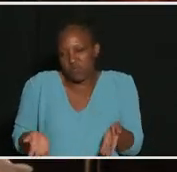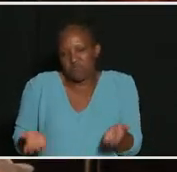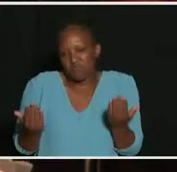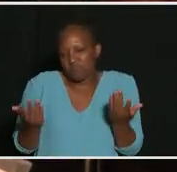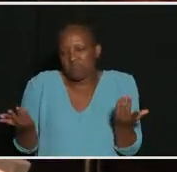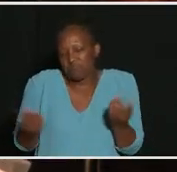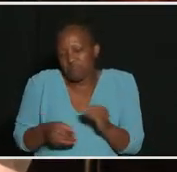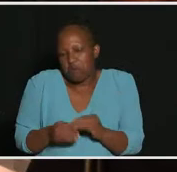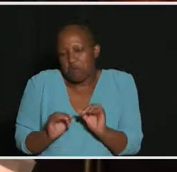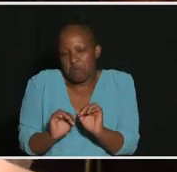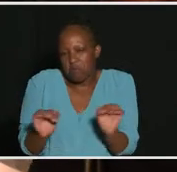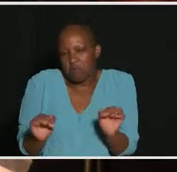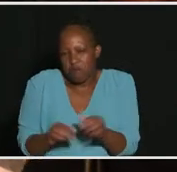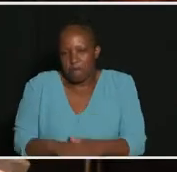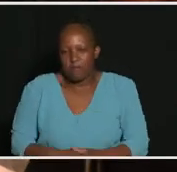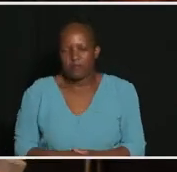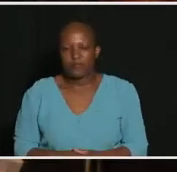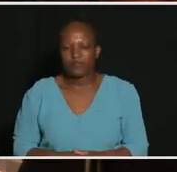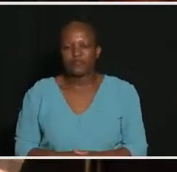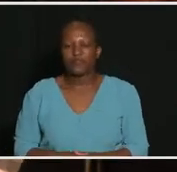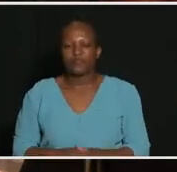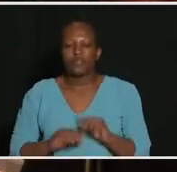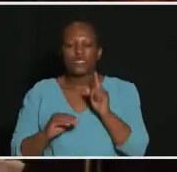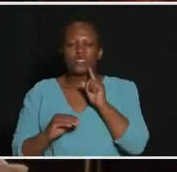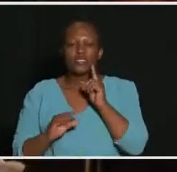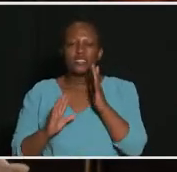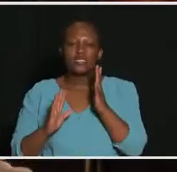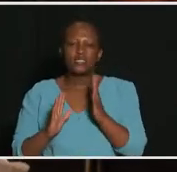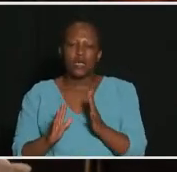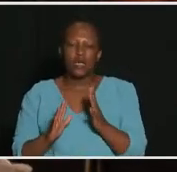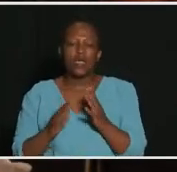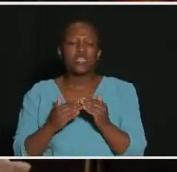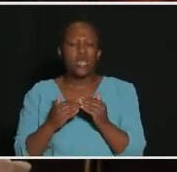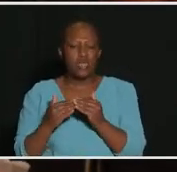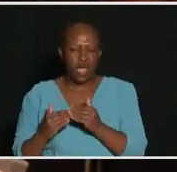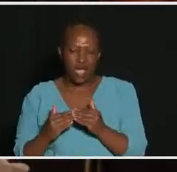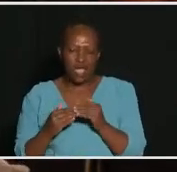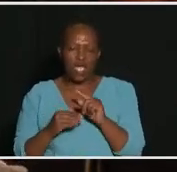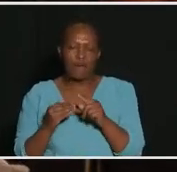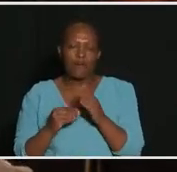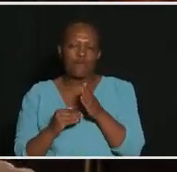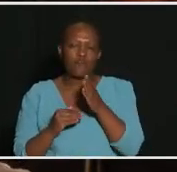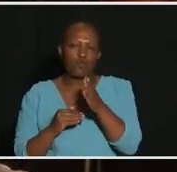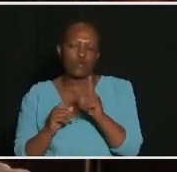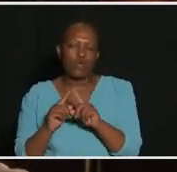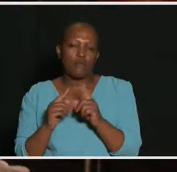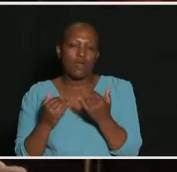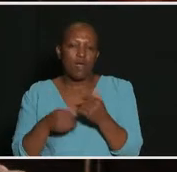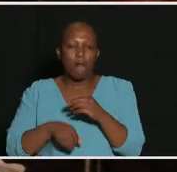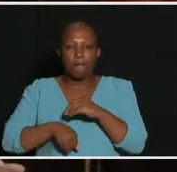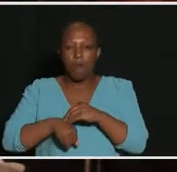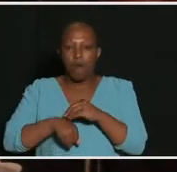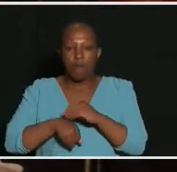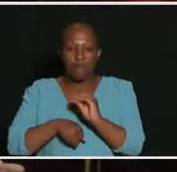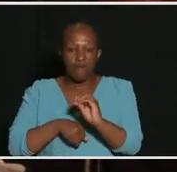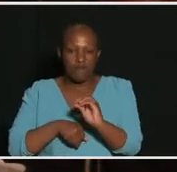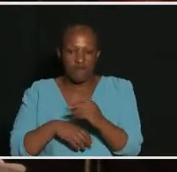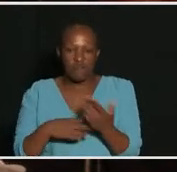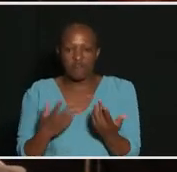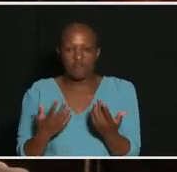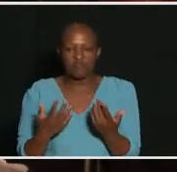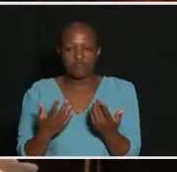your problem the Educators in their past they cared about their future but now we have a problem whereby